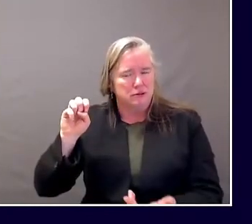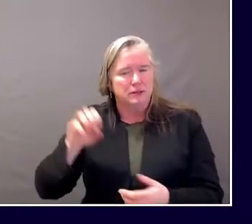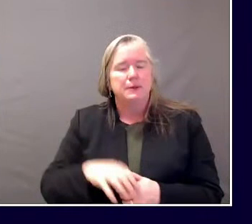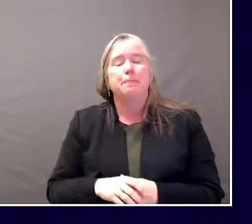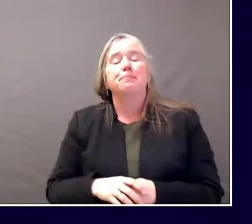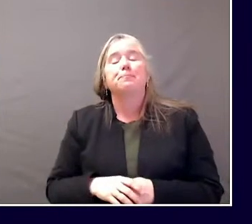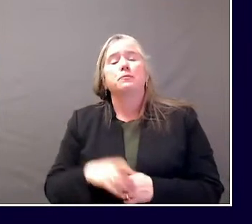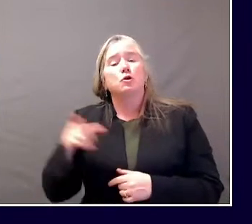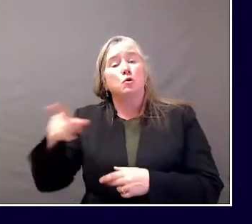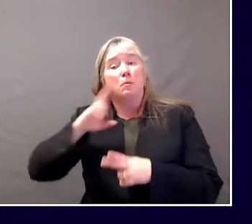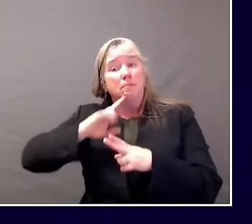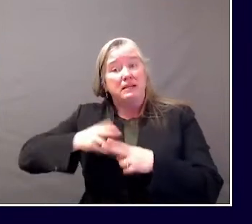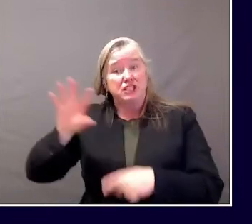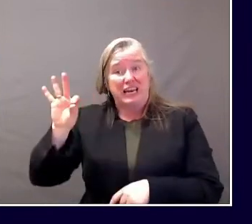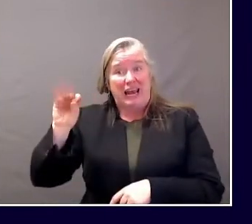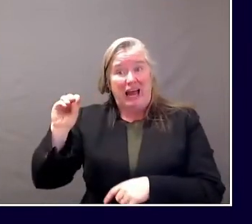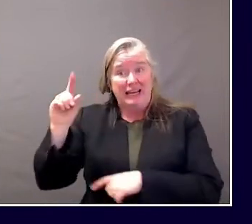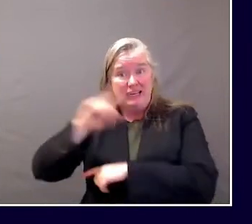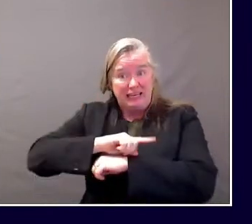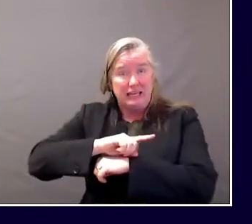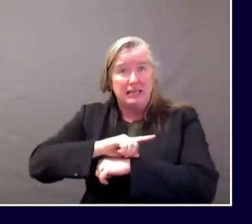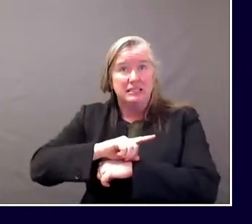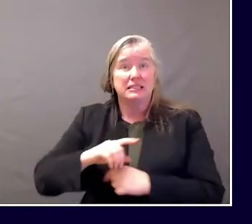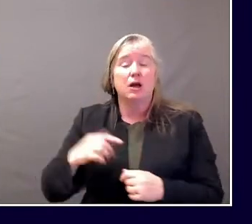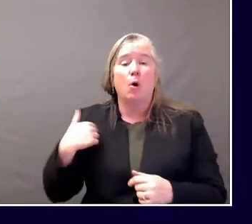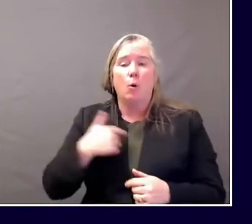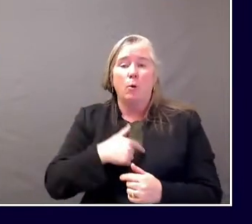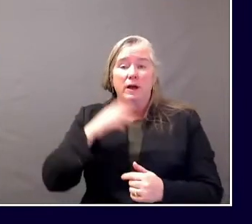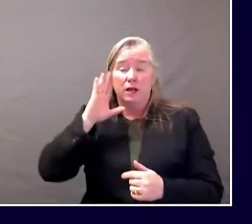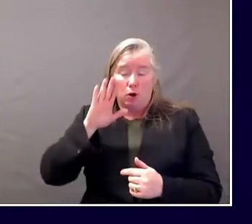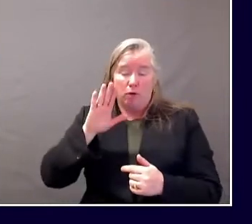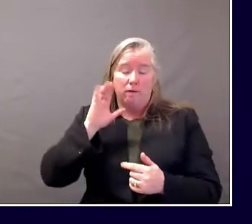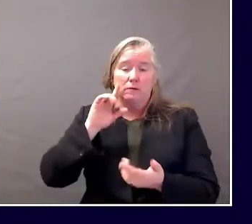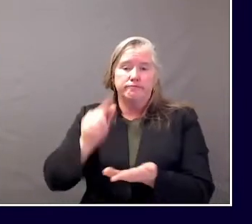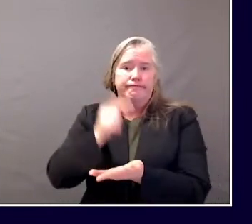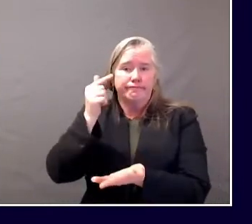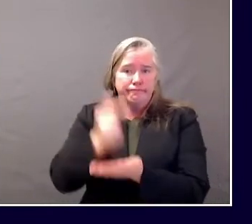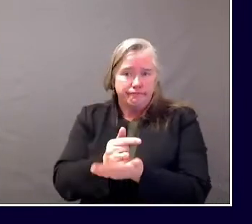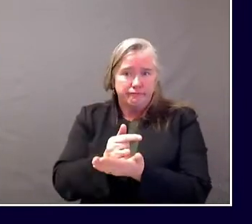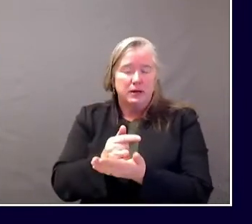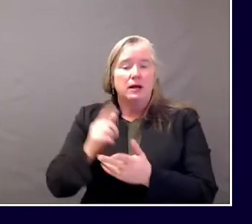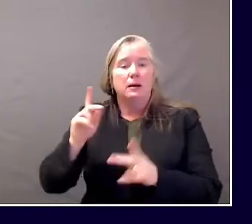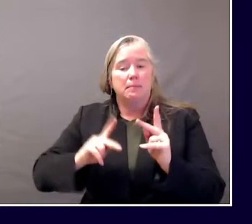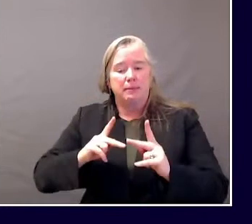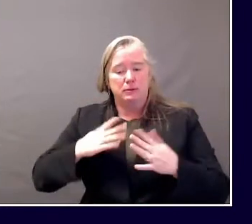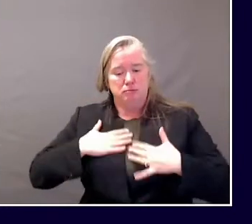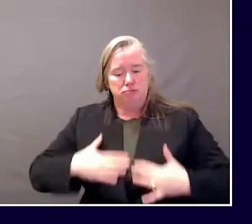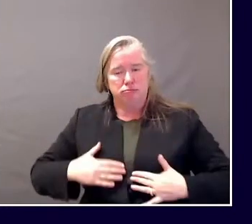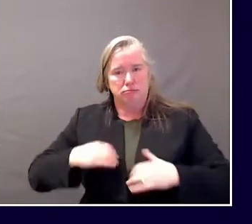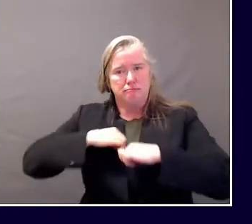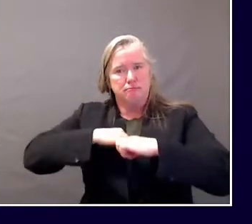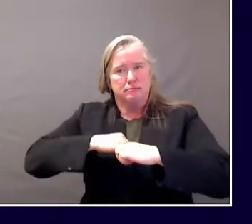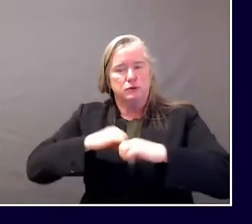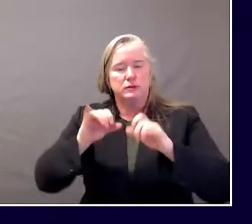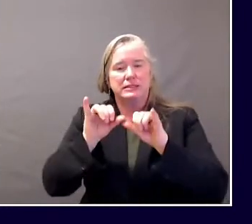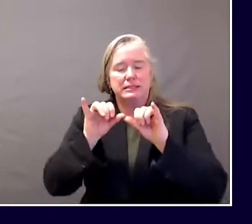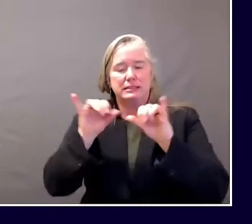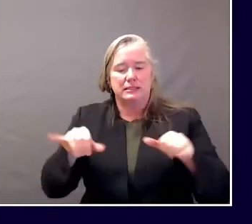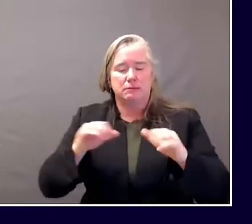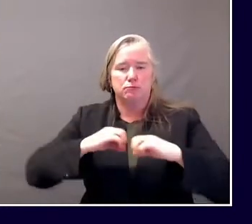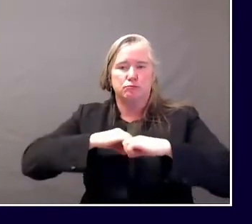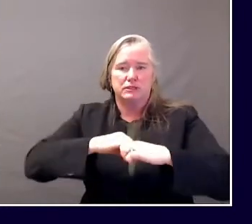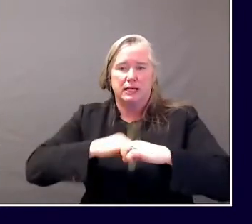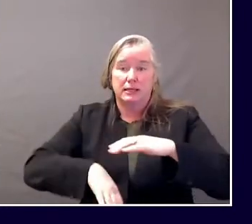90-day period is that we know for sure, based on some studies, that people's own immune system keeps them safe for at least